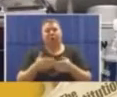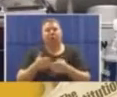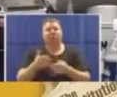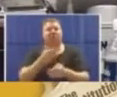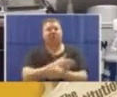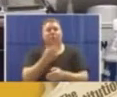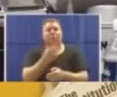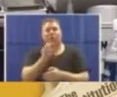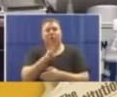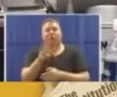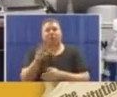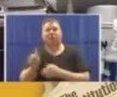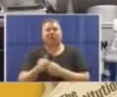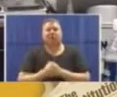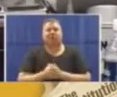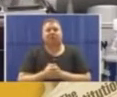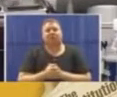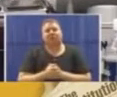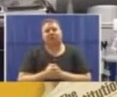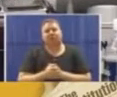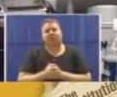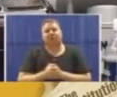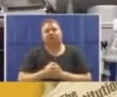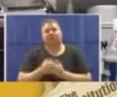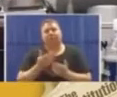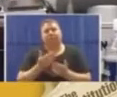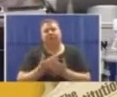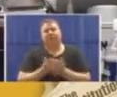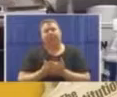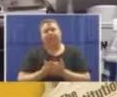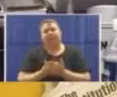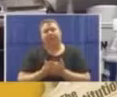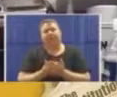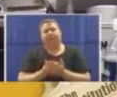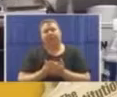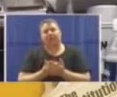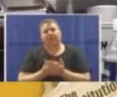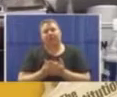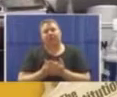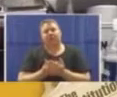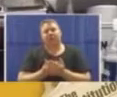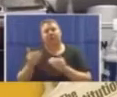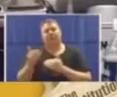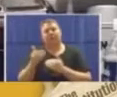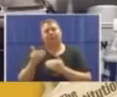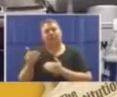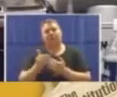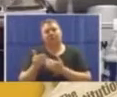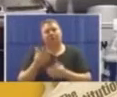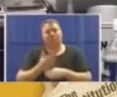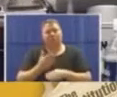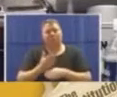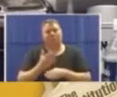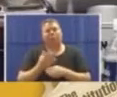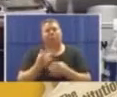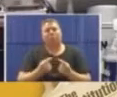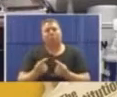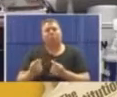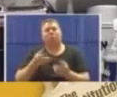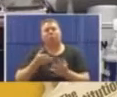fending off a greylisting, we can still minimize the remedial actions that will be needed to be addressed through FATF action